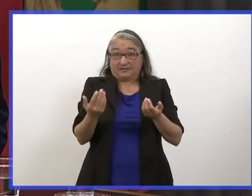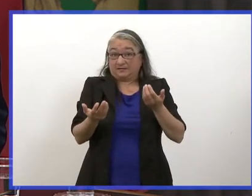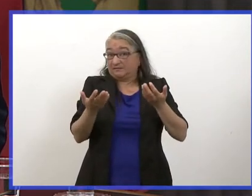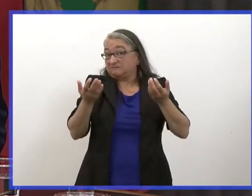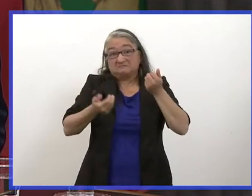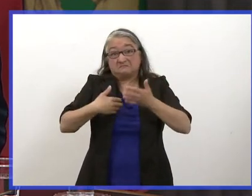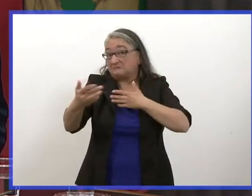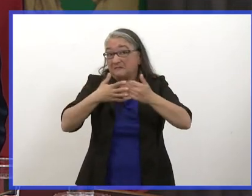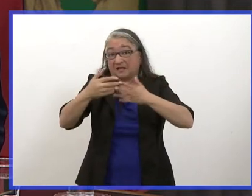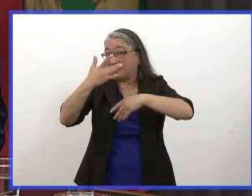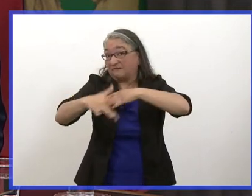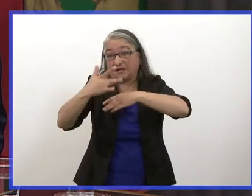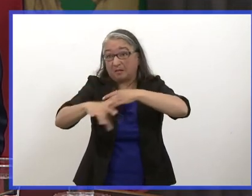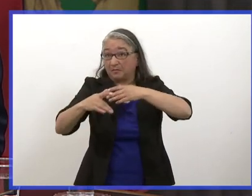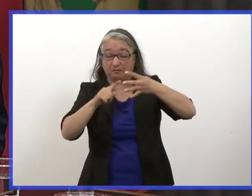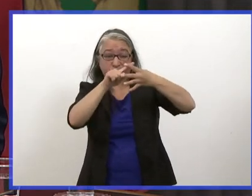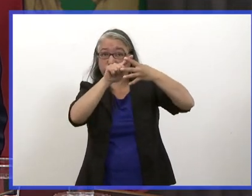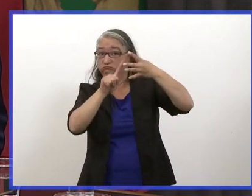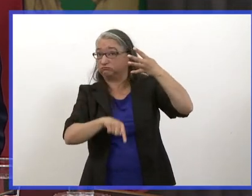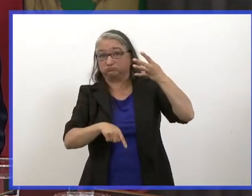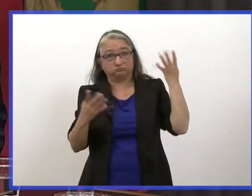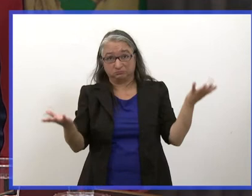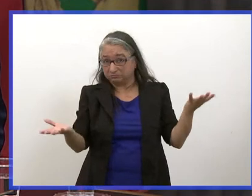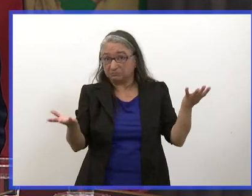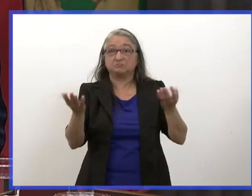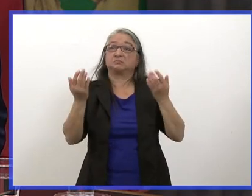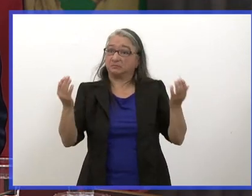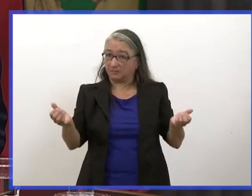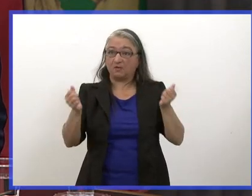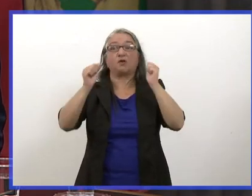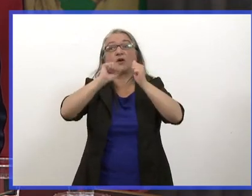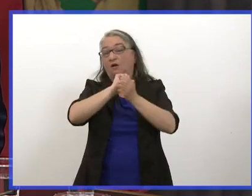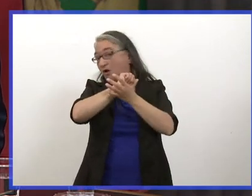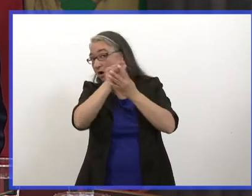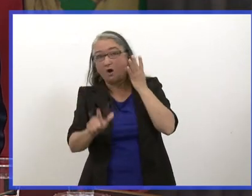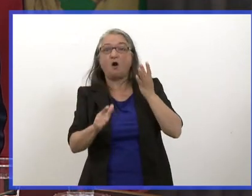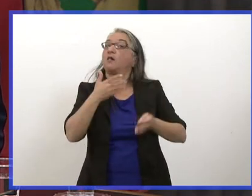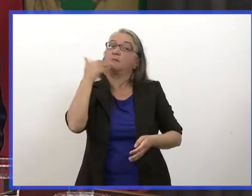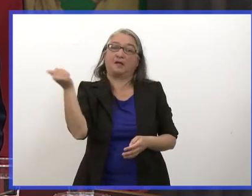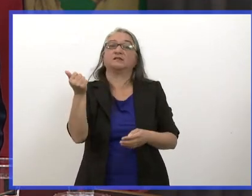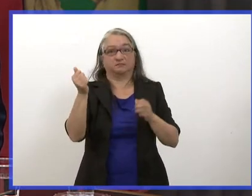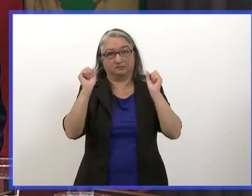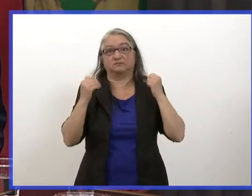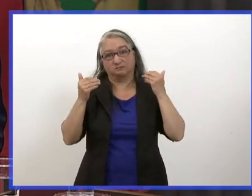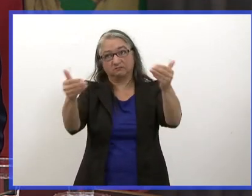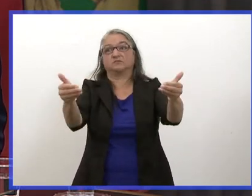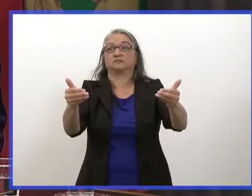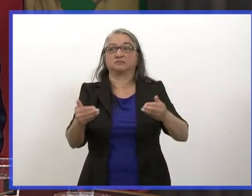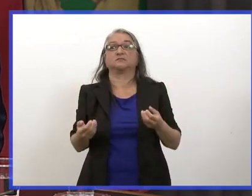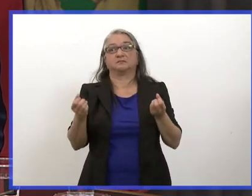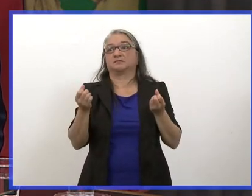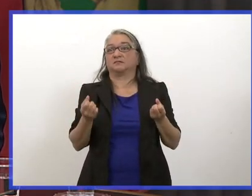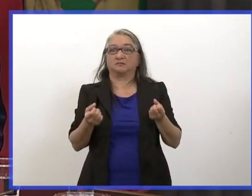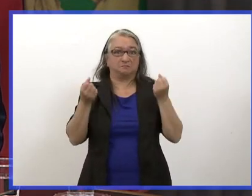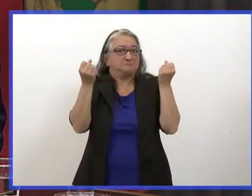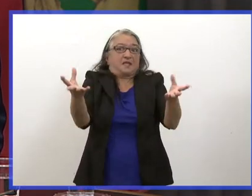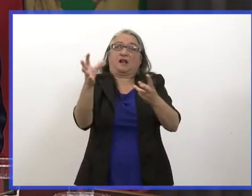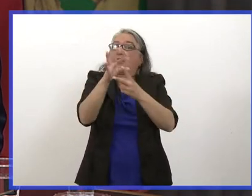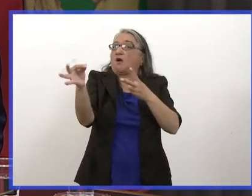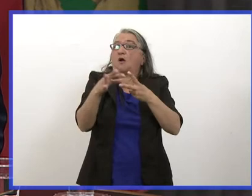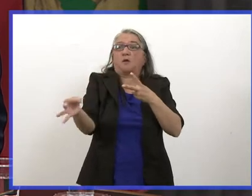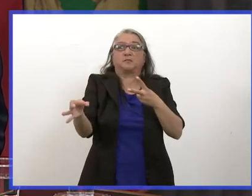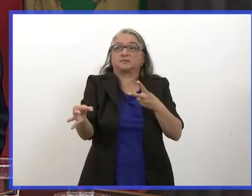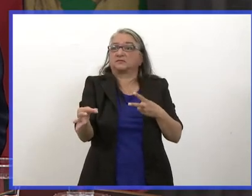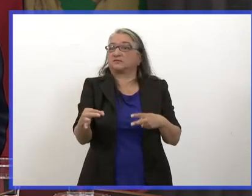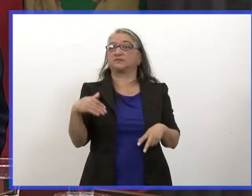Selkirk, Morden, 2 in Winnipeg. We have 150 other options, including pop-up clinics and making an appointment